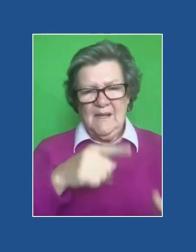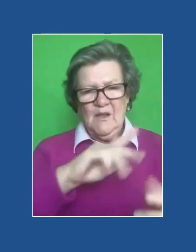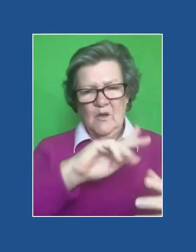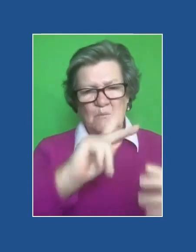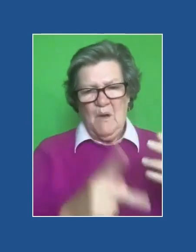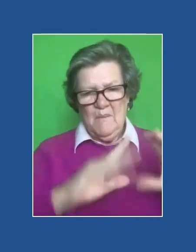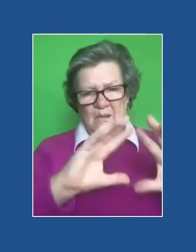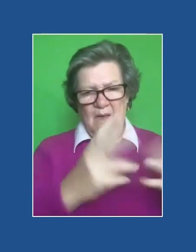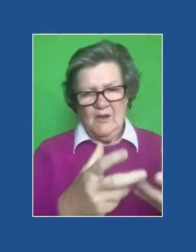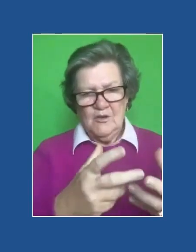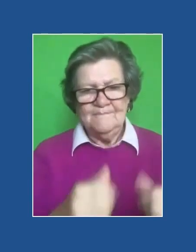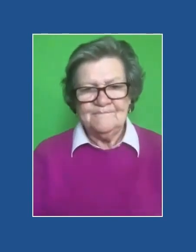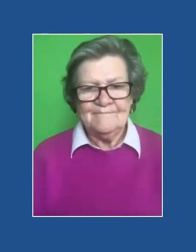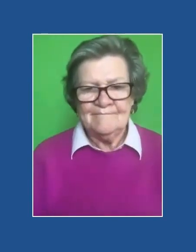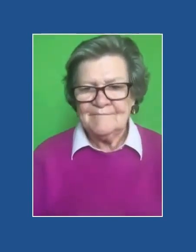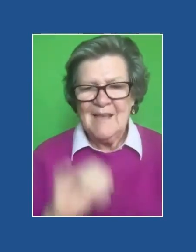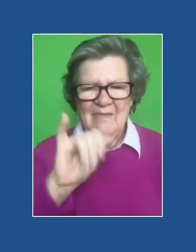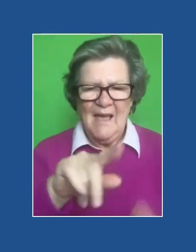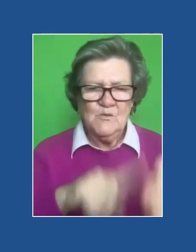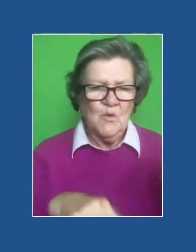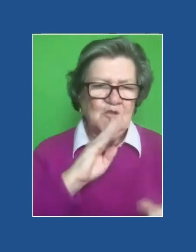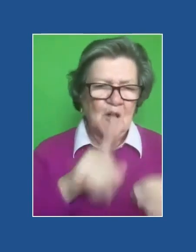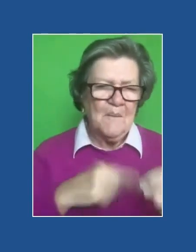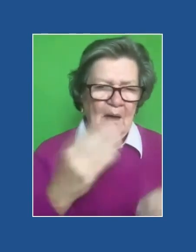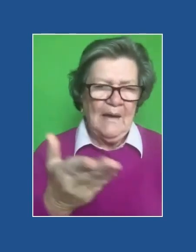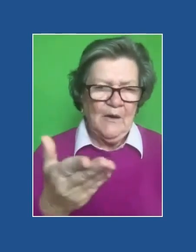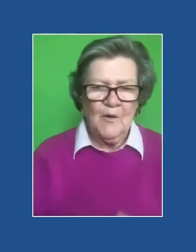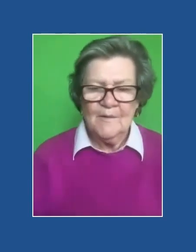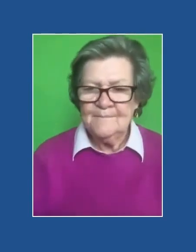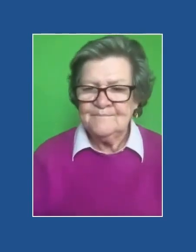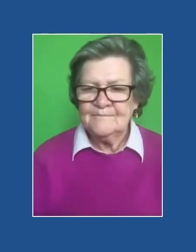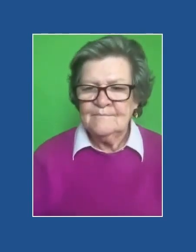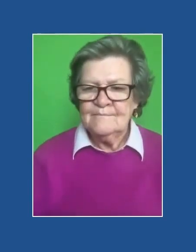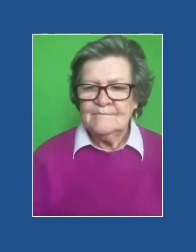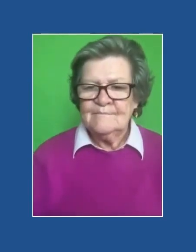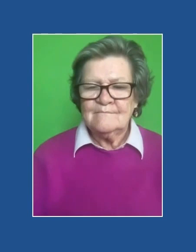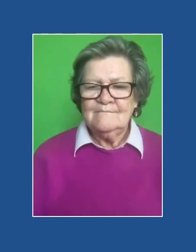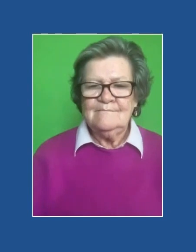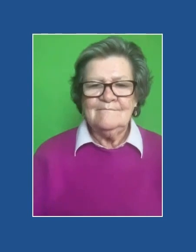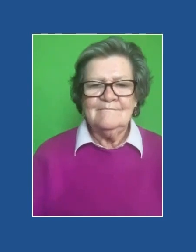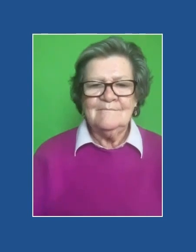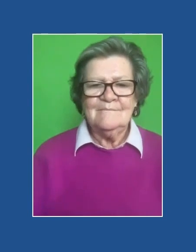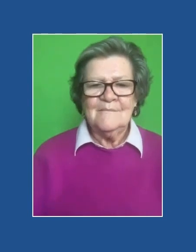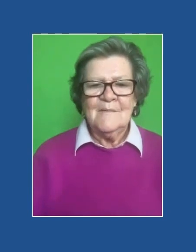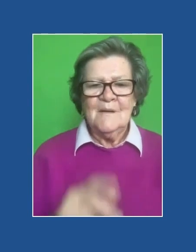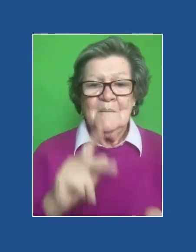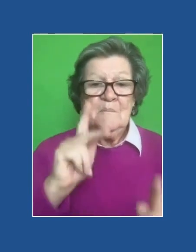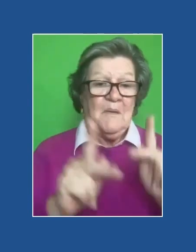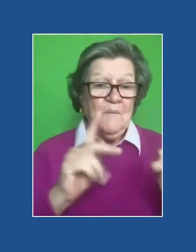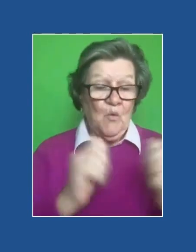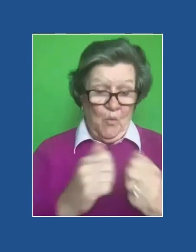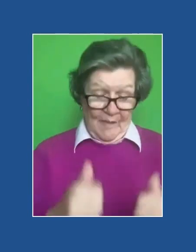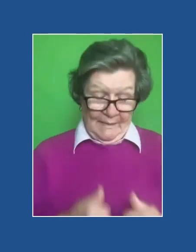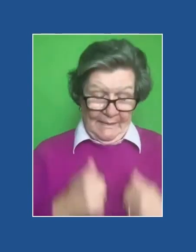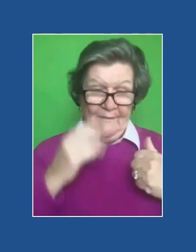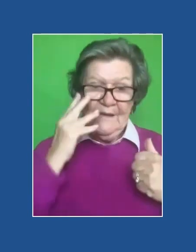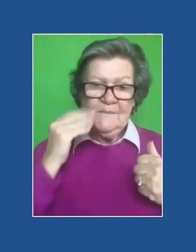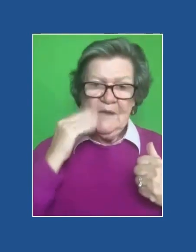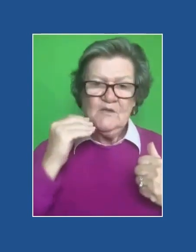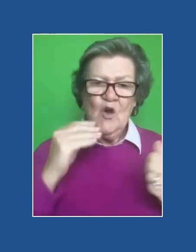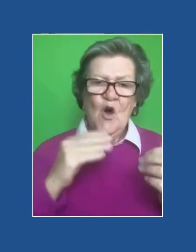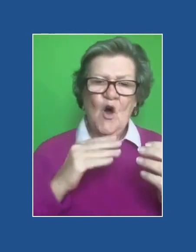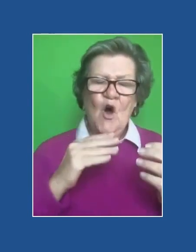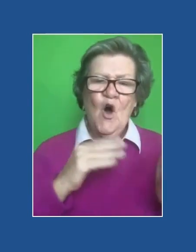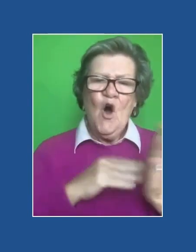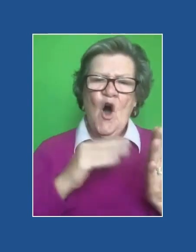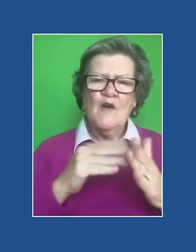spend some time talking about here. So individuals with lived experiences of BPD are often presenting with a